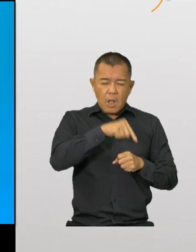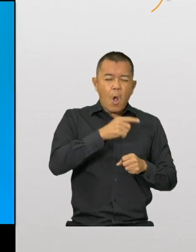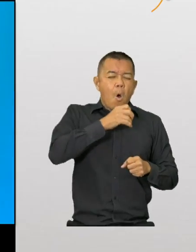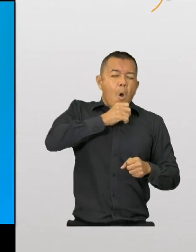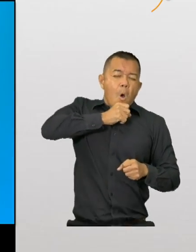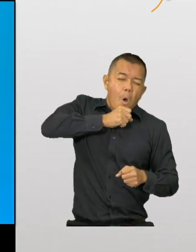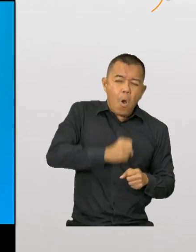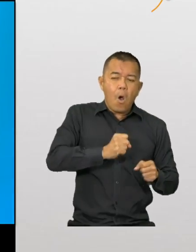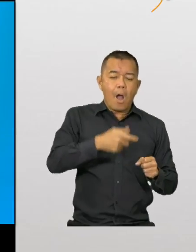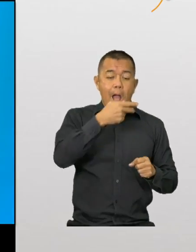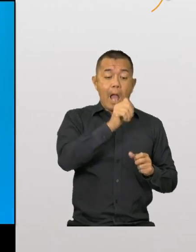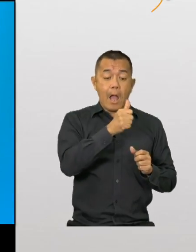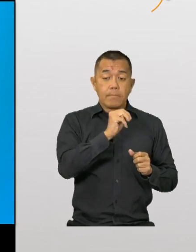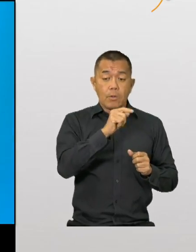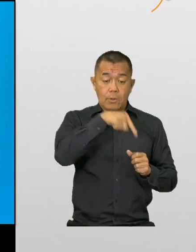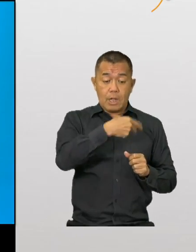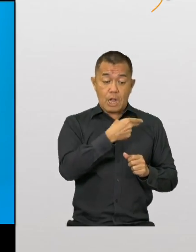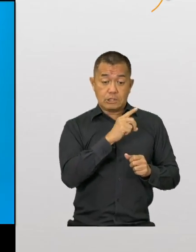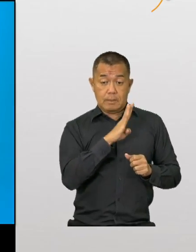as time passes and their leases run down.